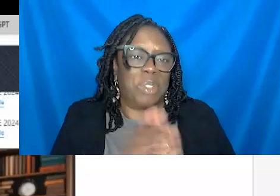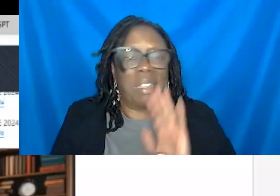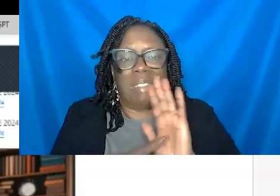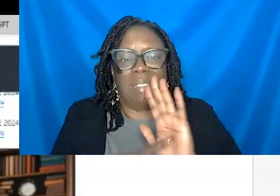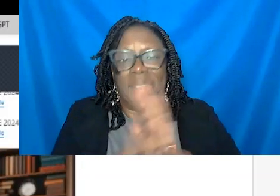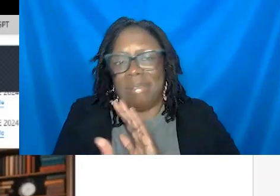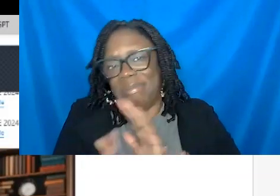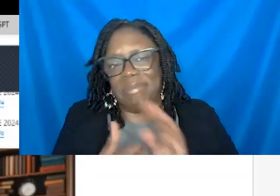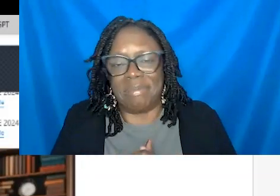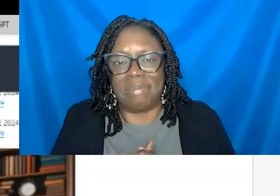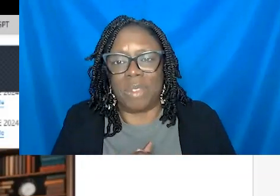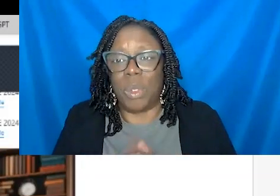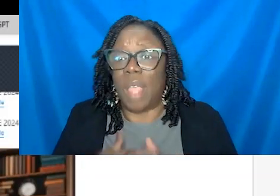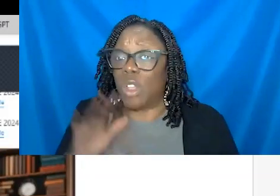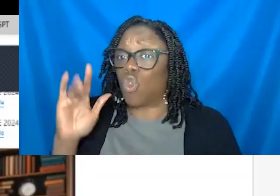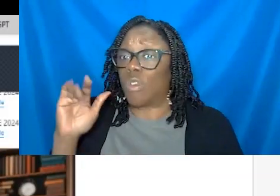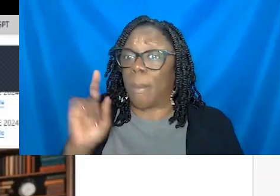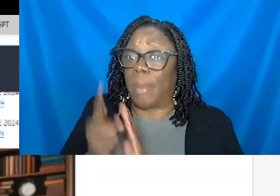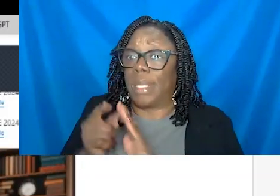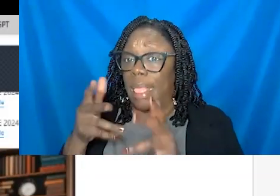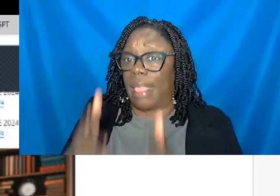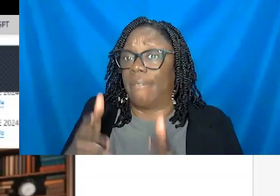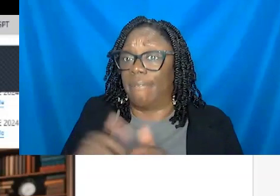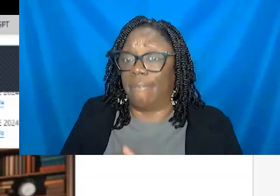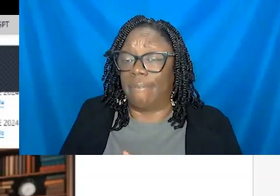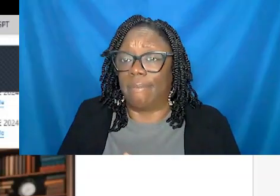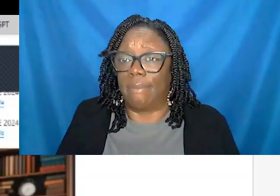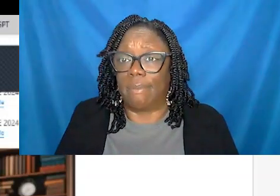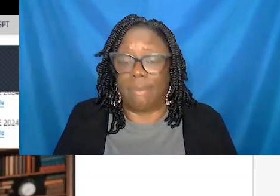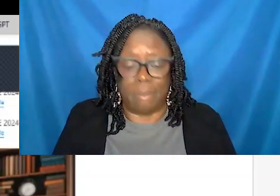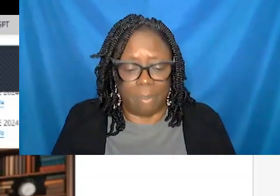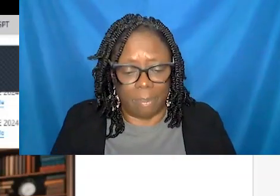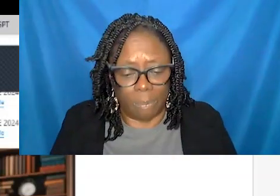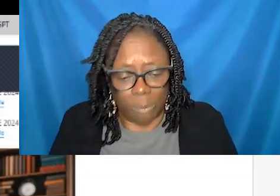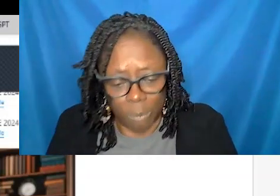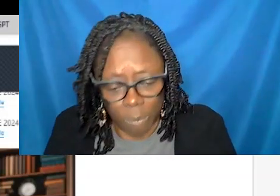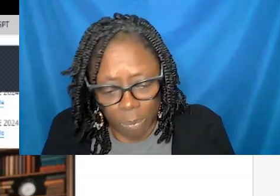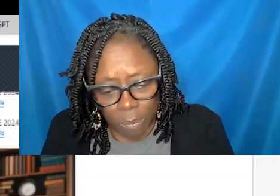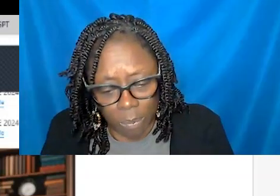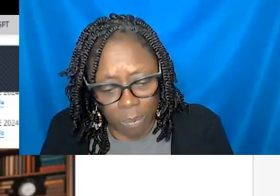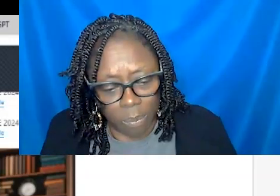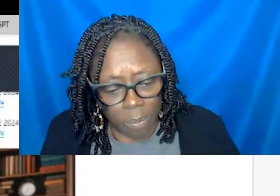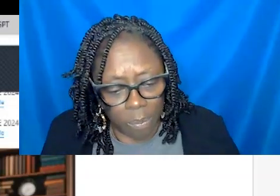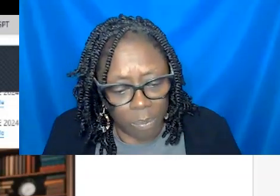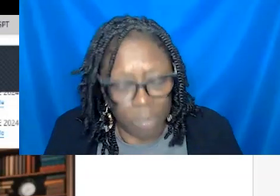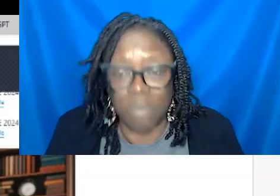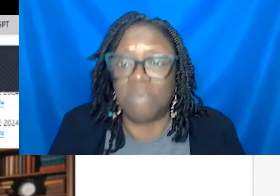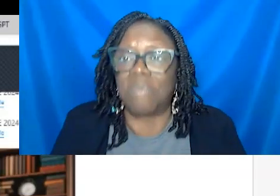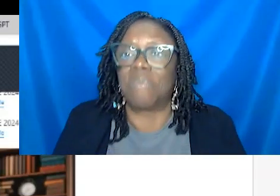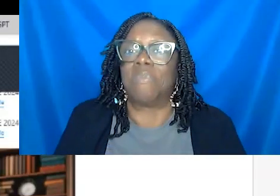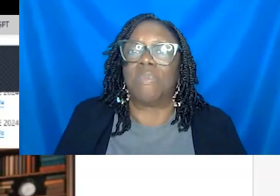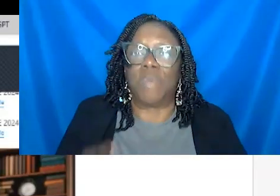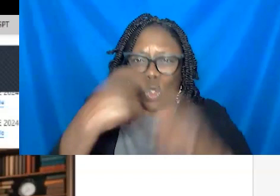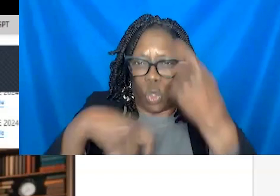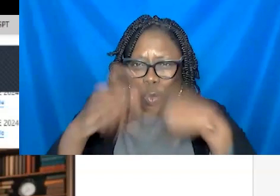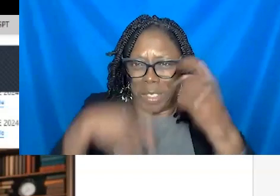Sure, yeah, so we have about 25 minutes left. How much? 9:15. Yeah, 14 minutes left.